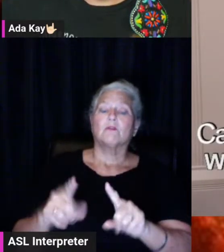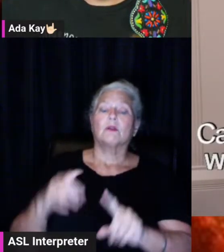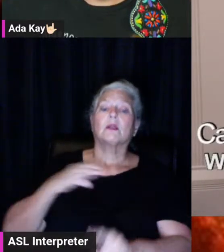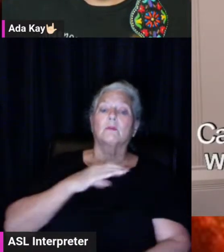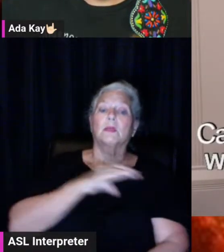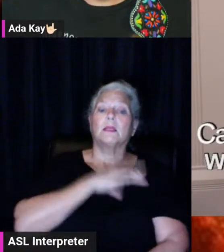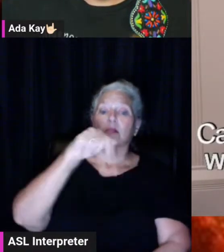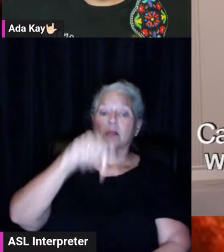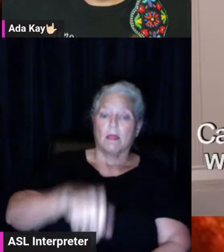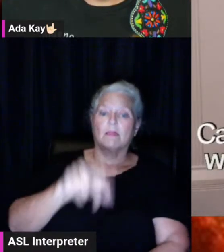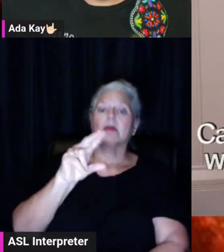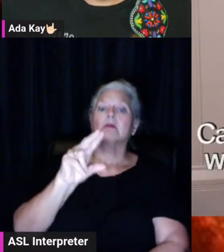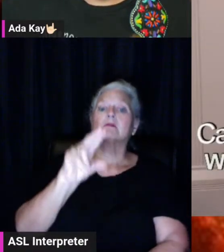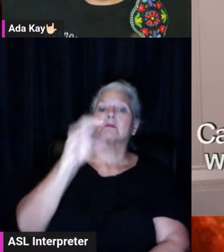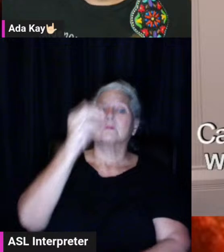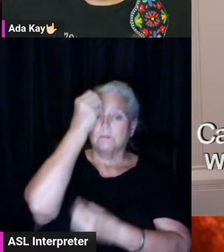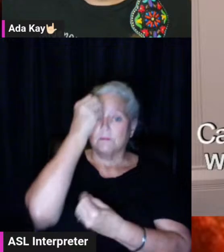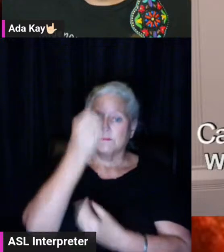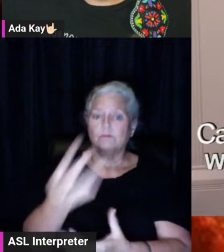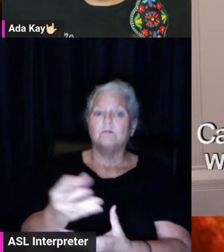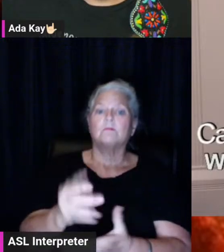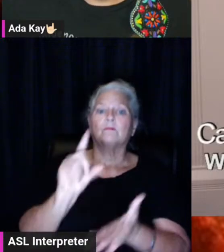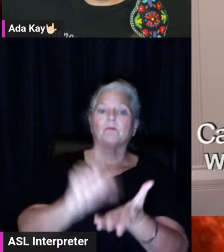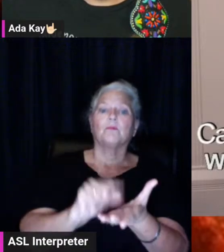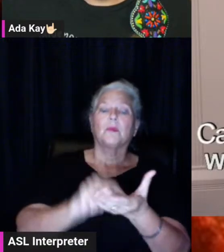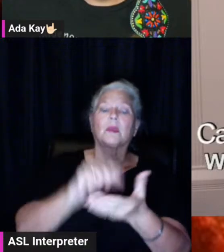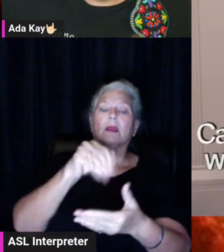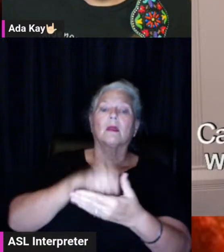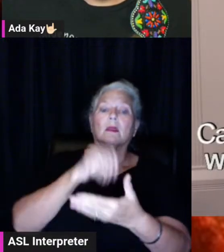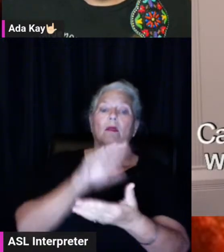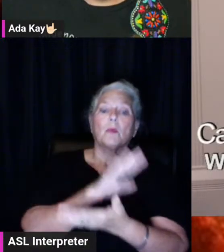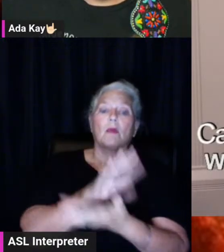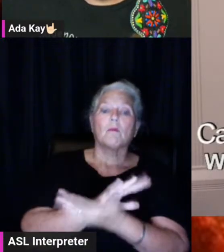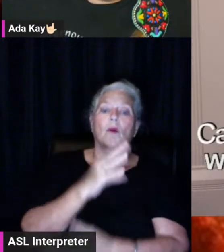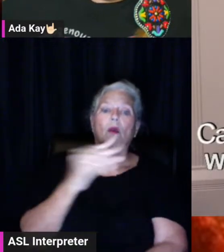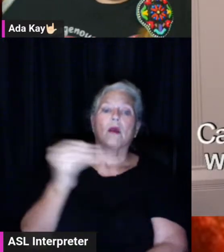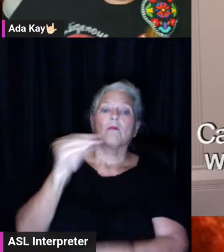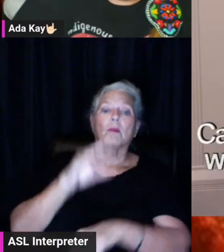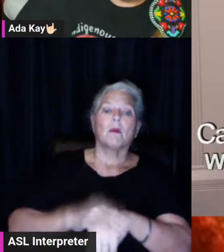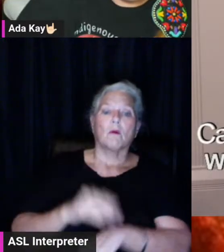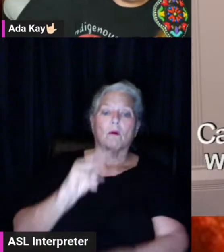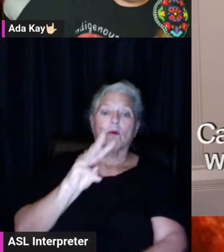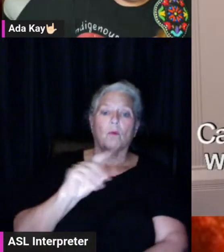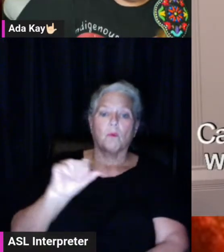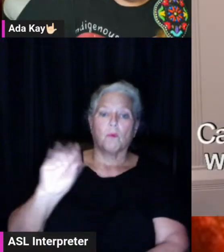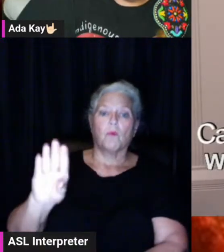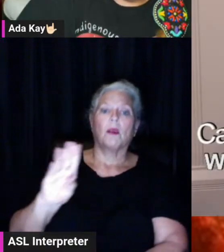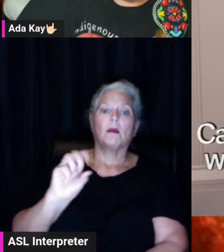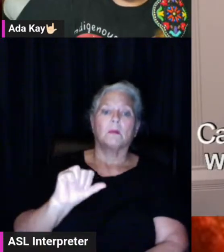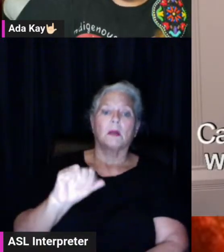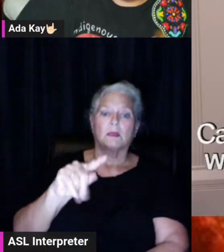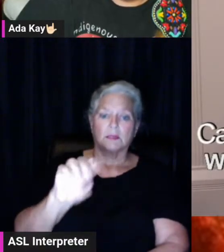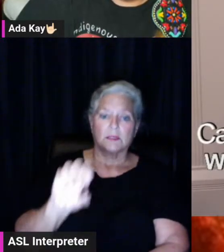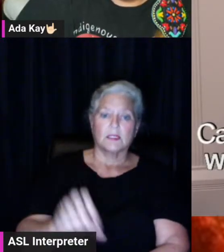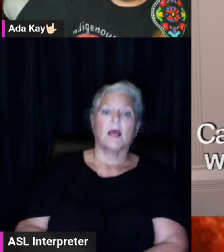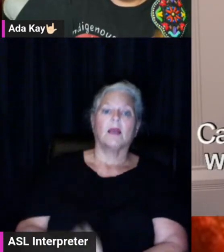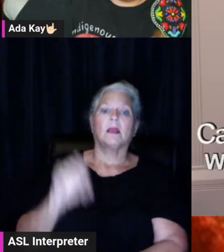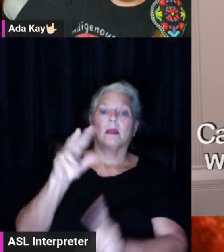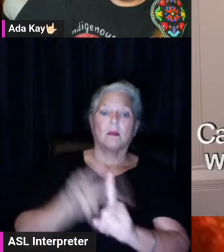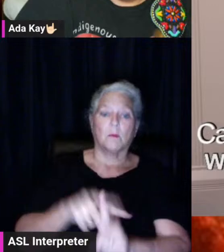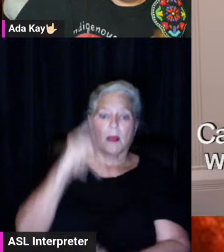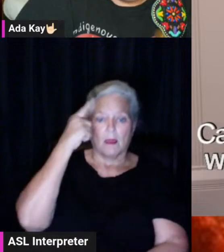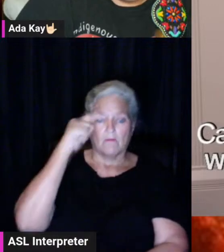printed in the paper so folks can see what's available. It'll also be on our website, and folks can go on the website and apply for these positions.